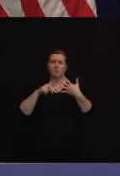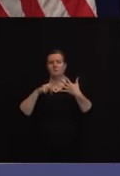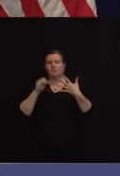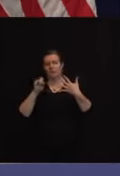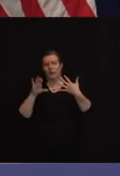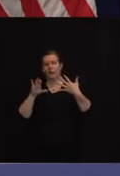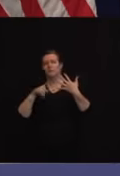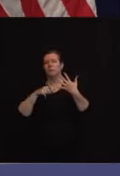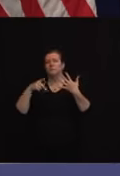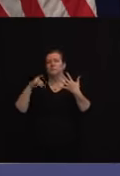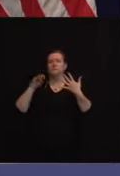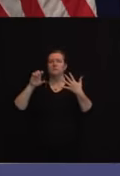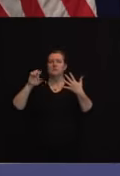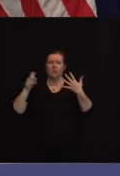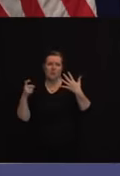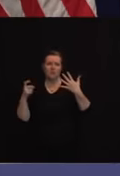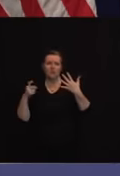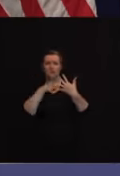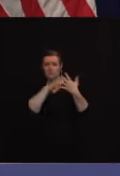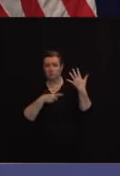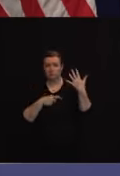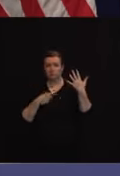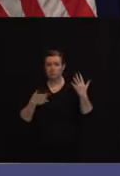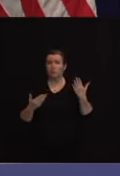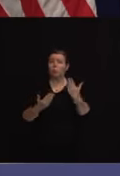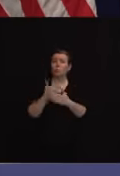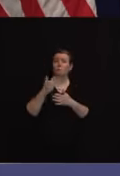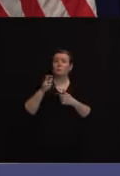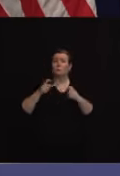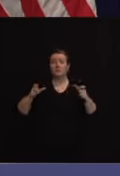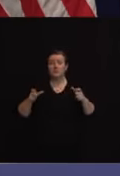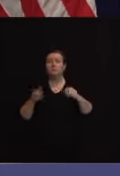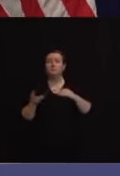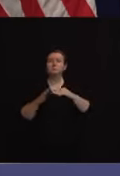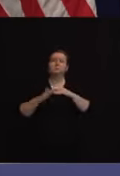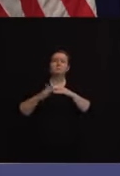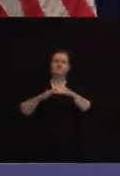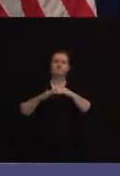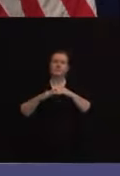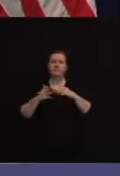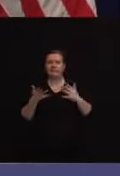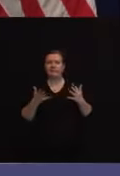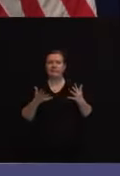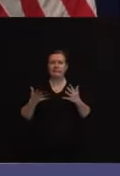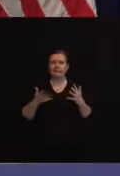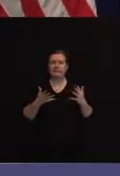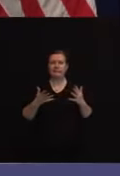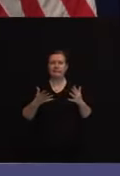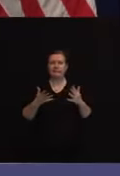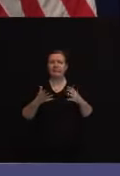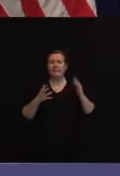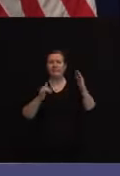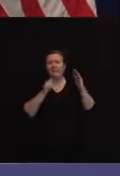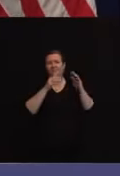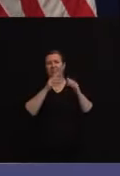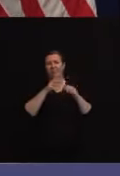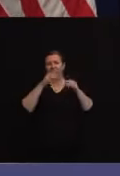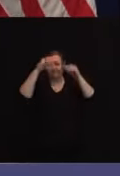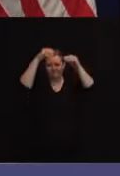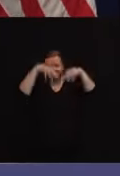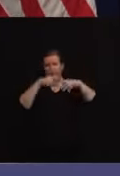new cases that we're reporting give a little bit more texture in the migration piece of this. It's Middlesex